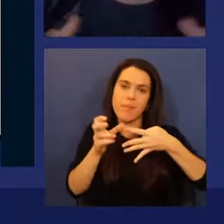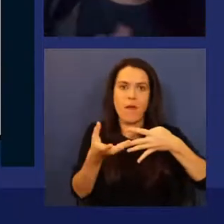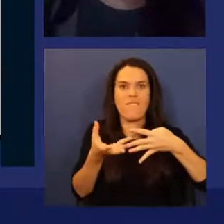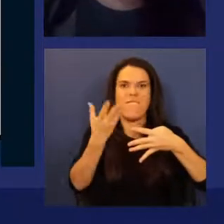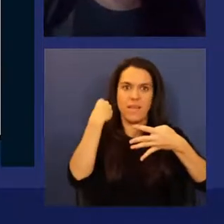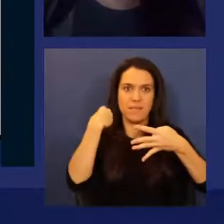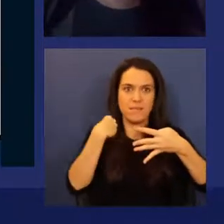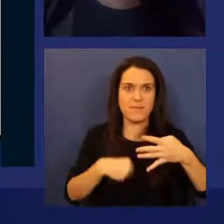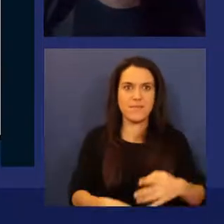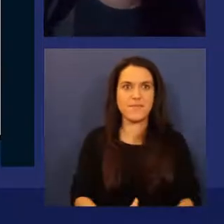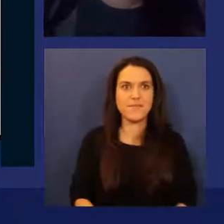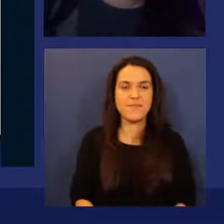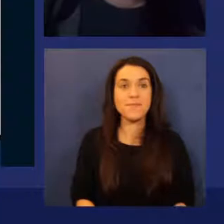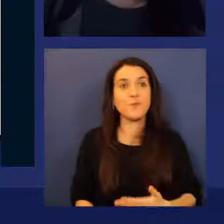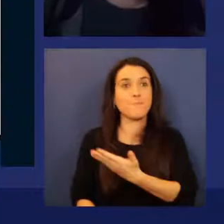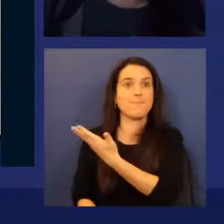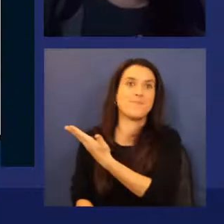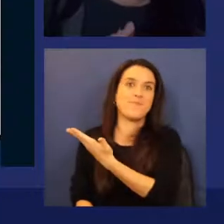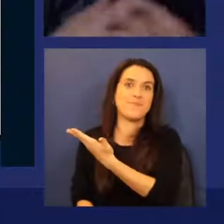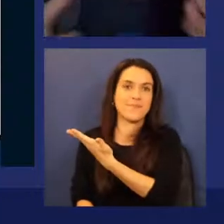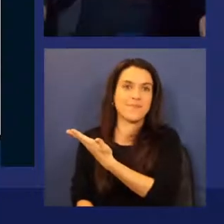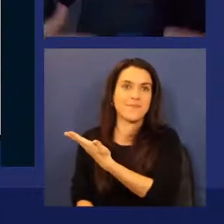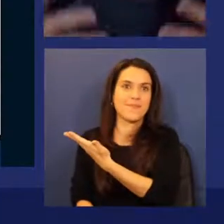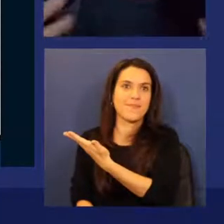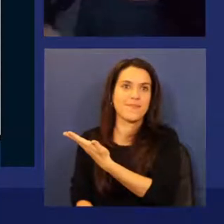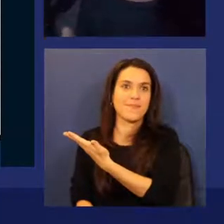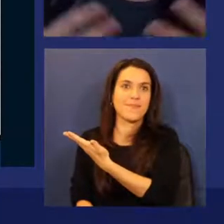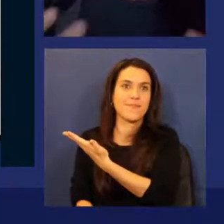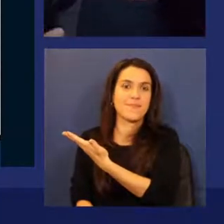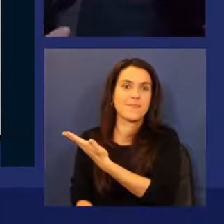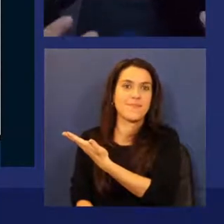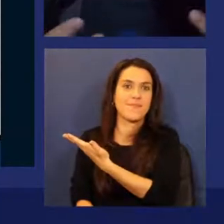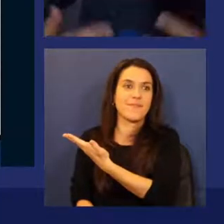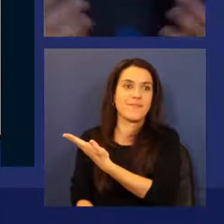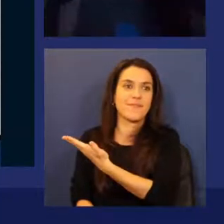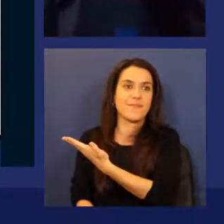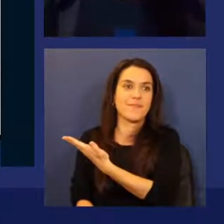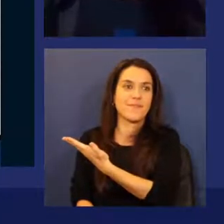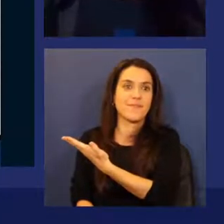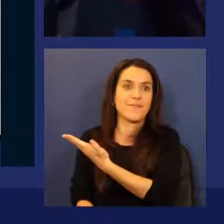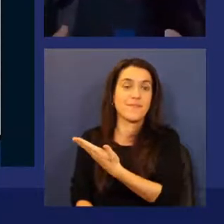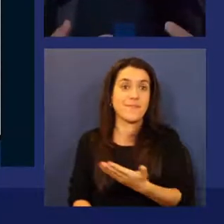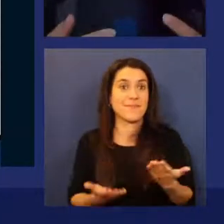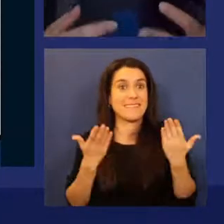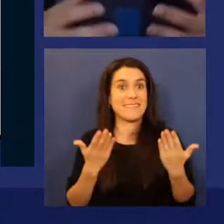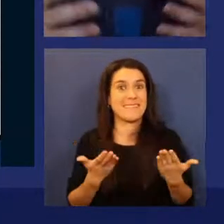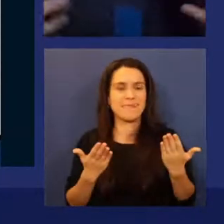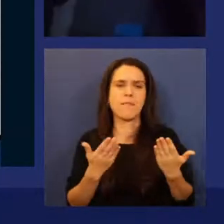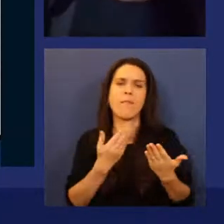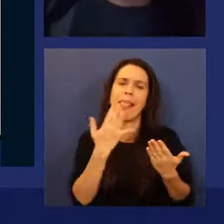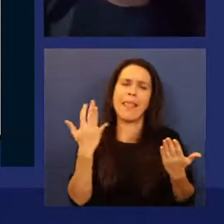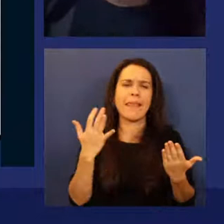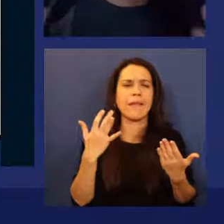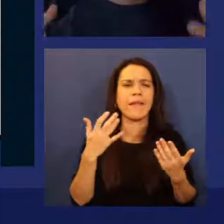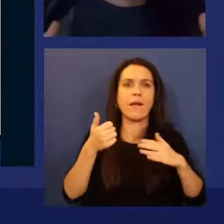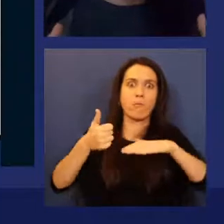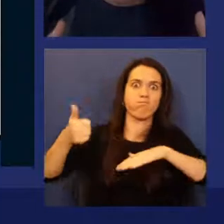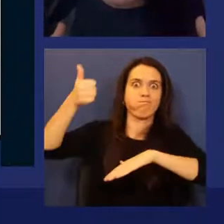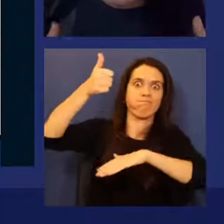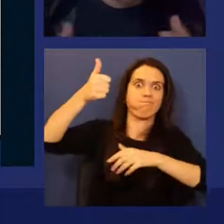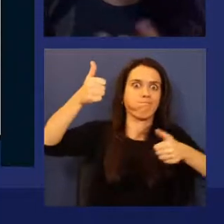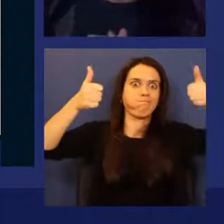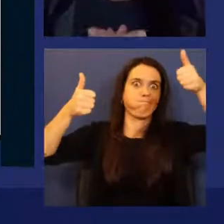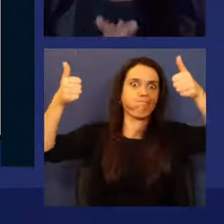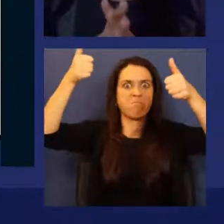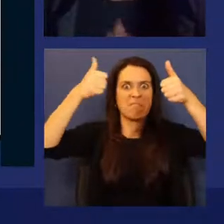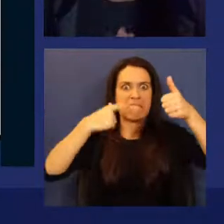what scopes our conversation today, because I think a lot, and I'm asked a lot by executives about, like, how are we going to do